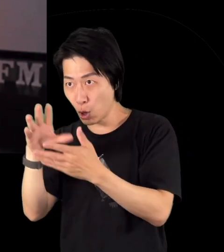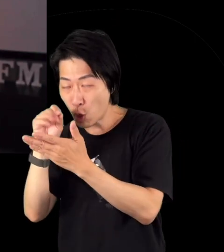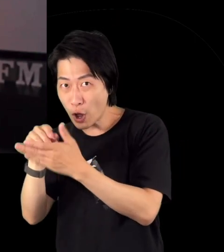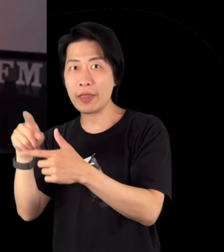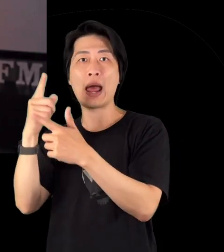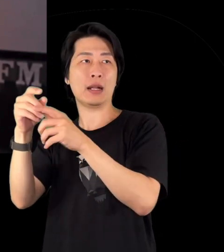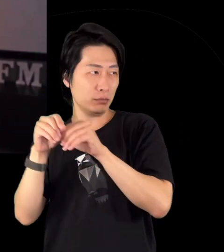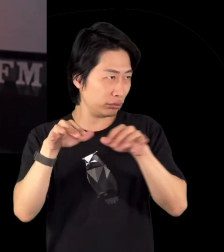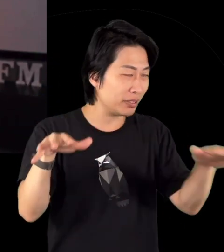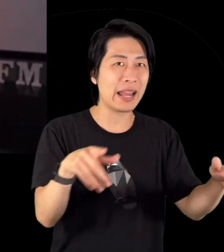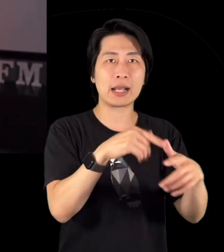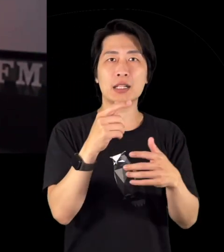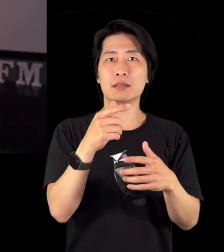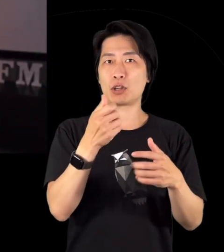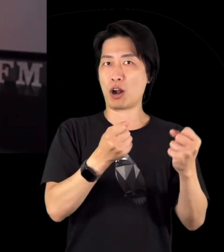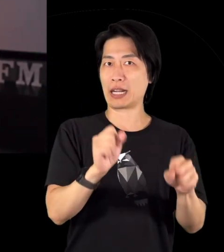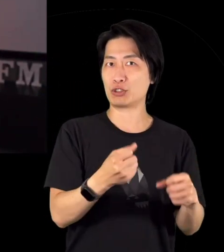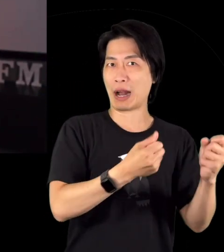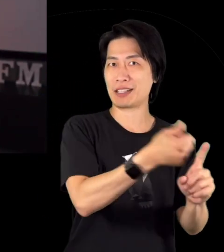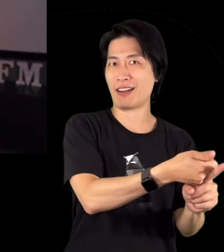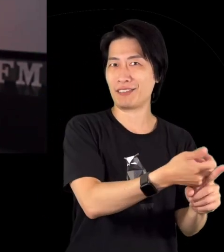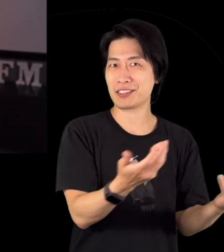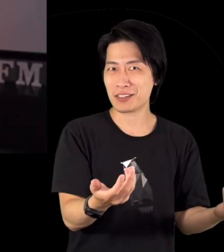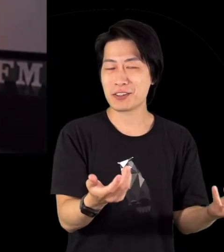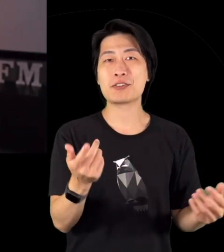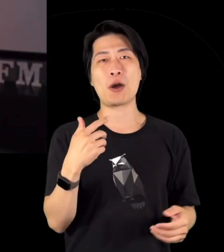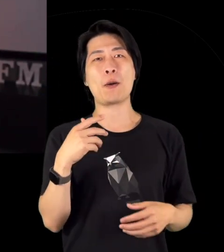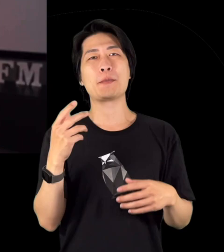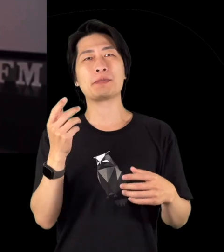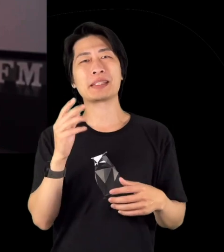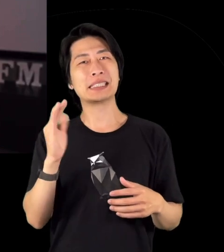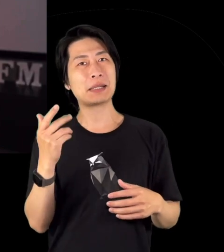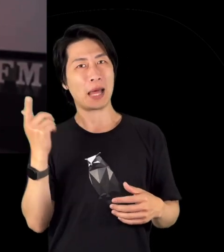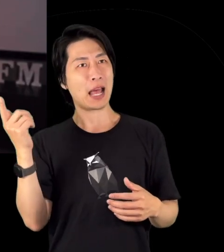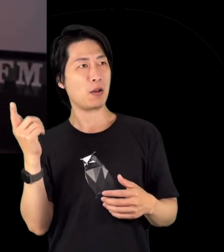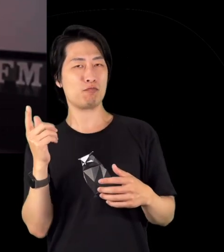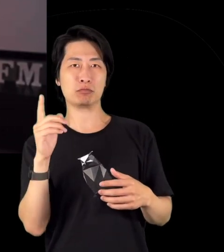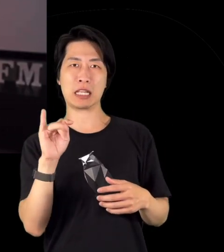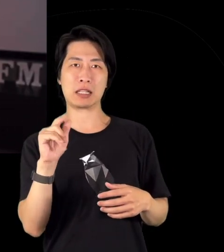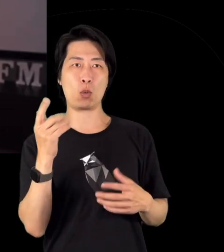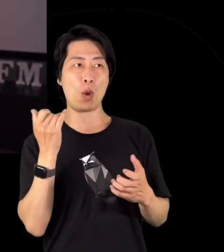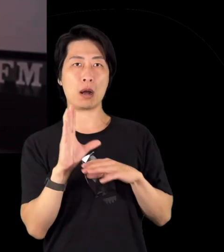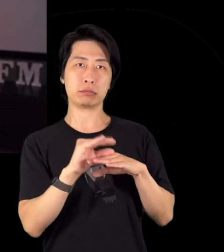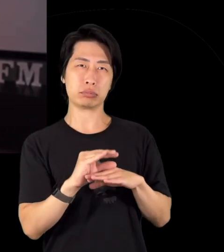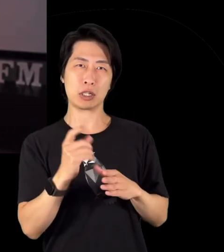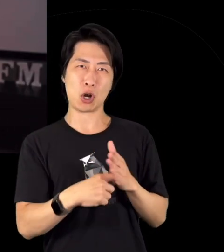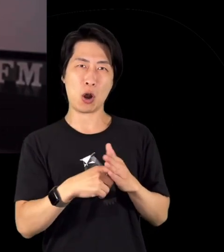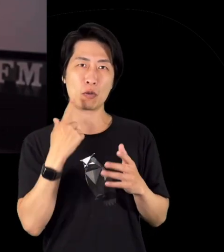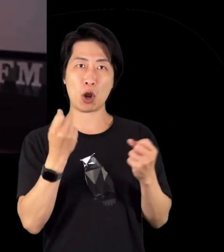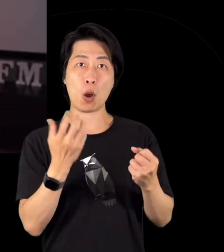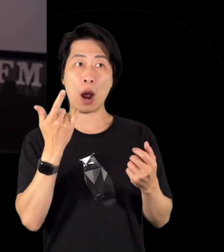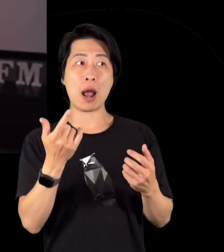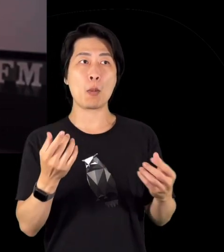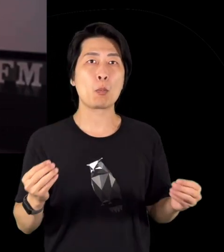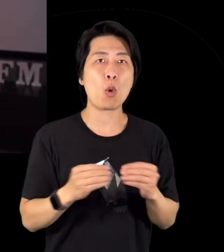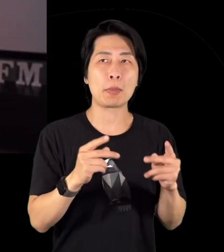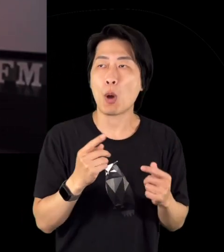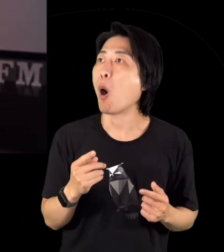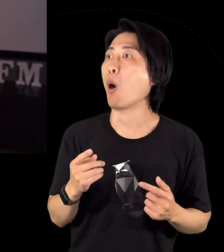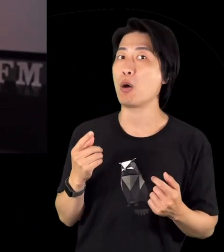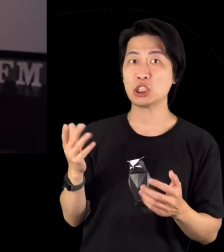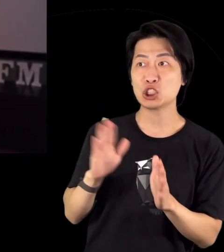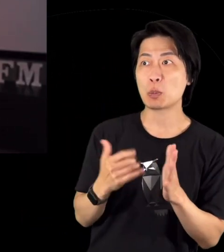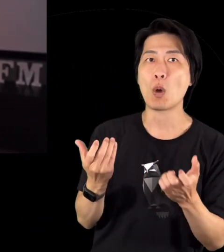seem that the company is trying to put a lot of price decreases in place to try and stoke demand, and that could very well be the case. But I think the